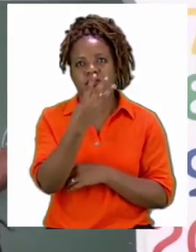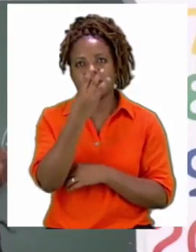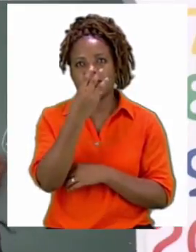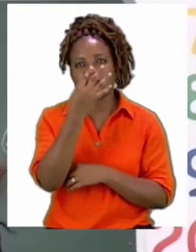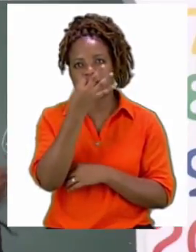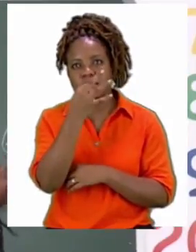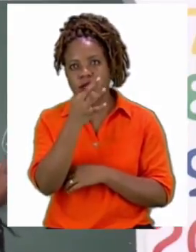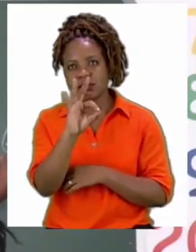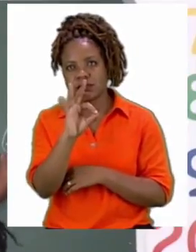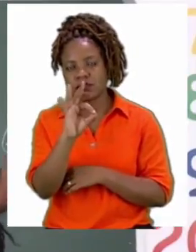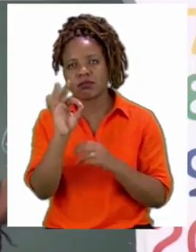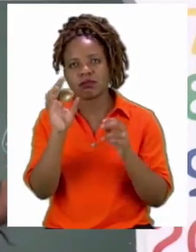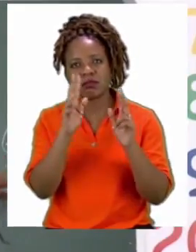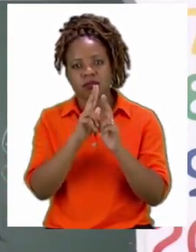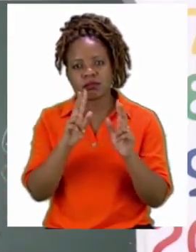39.